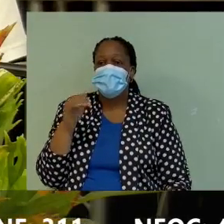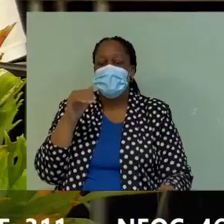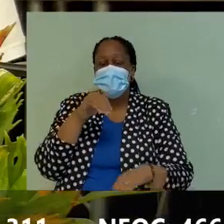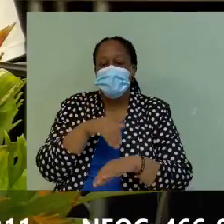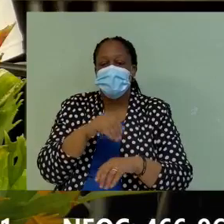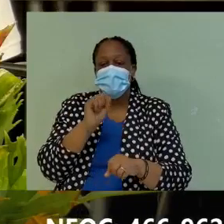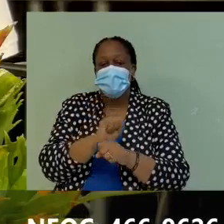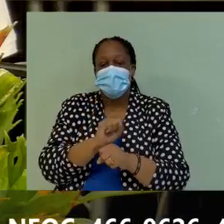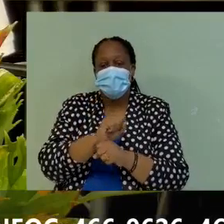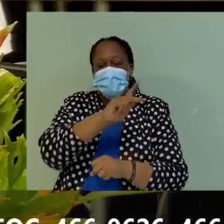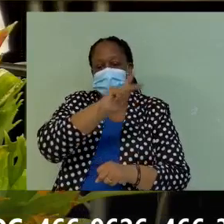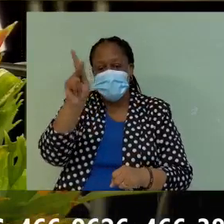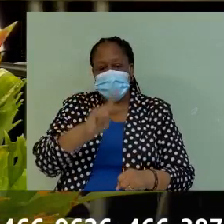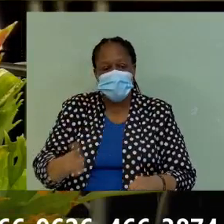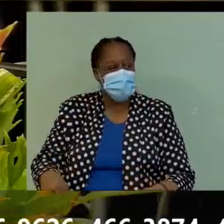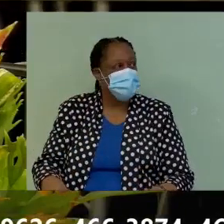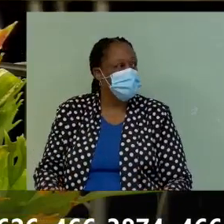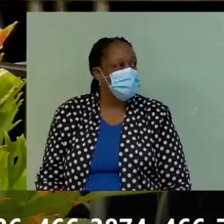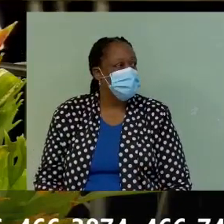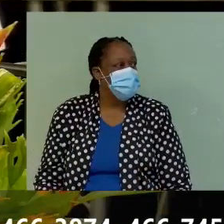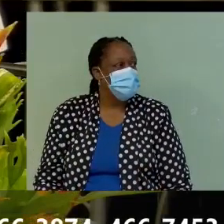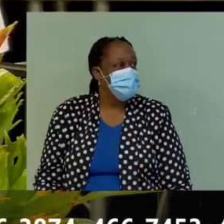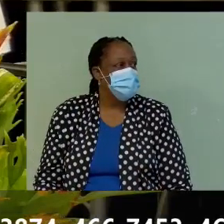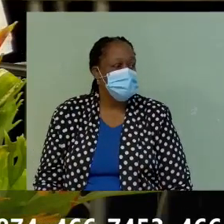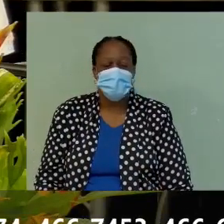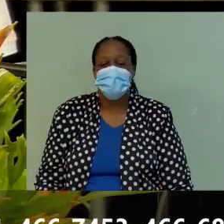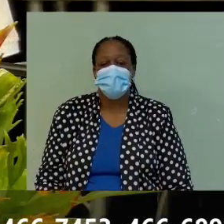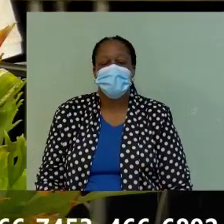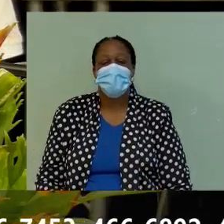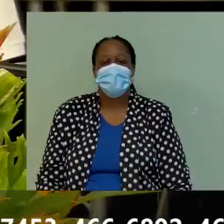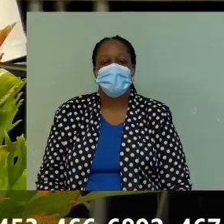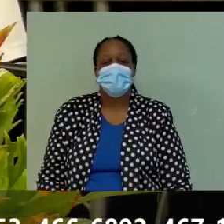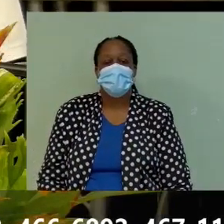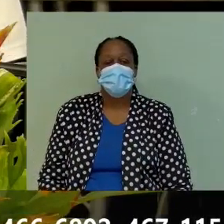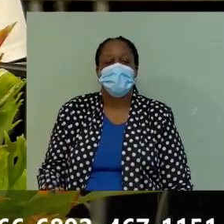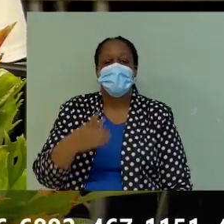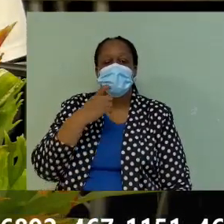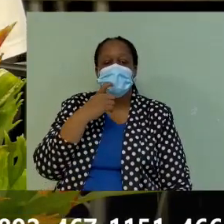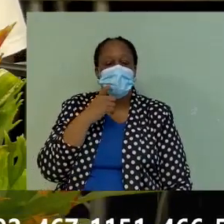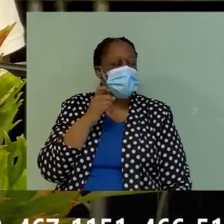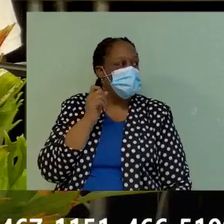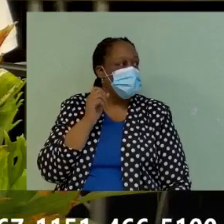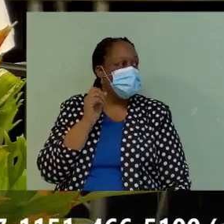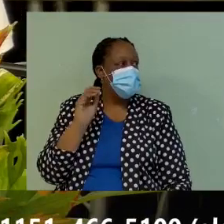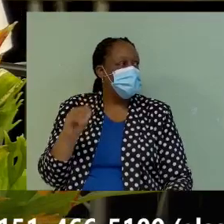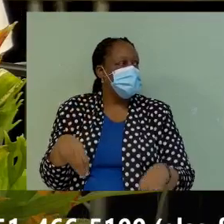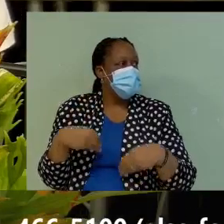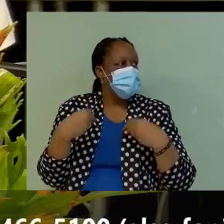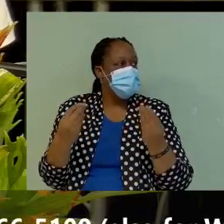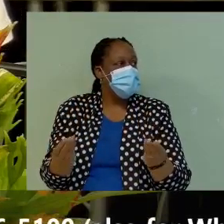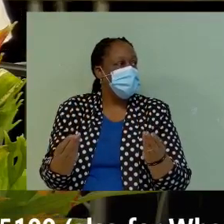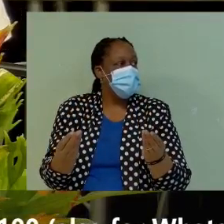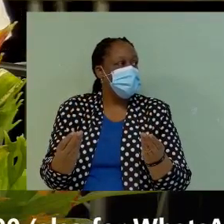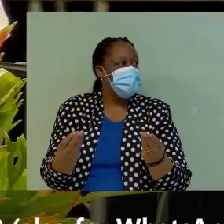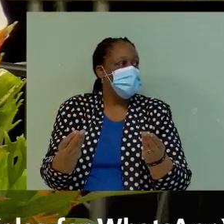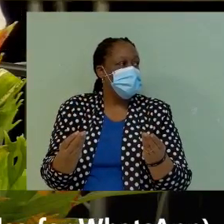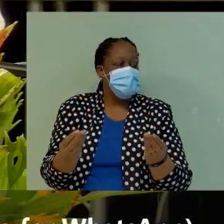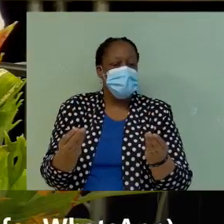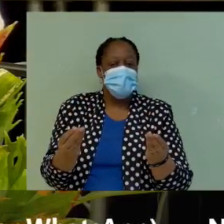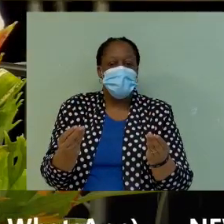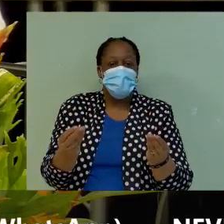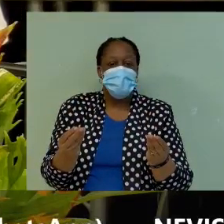She decided today to become a stronger, patriotic citizen by providing the